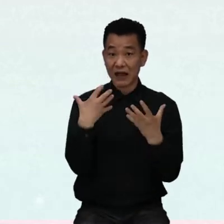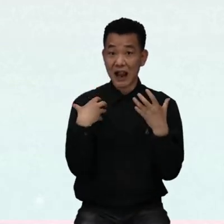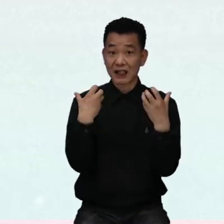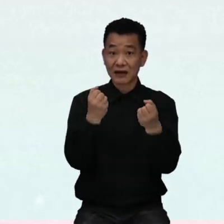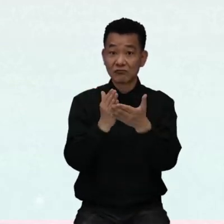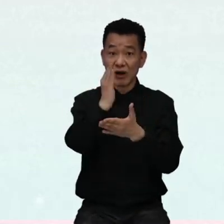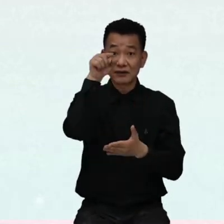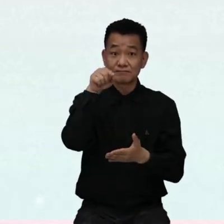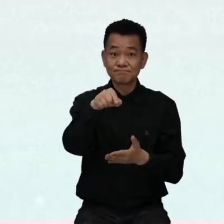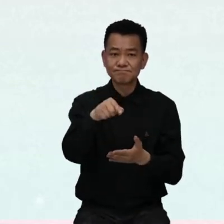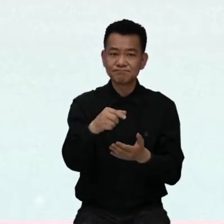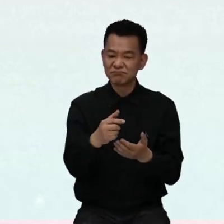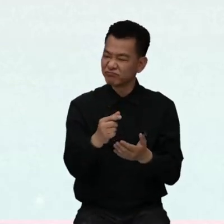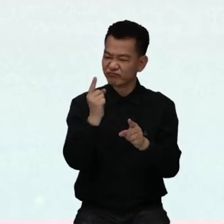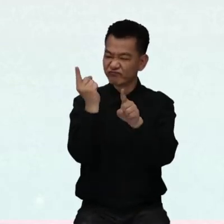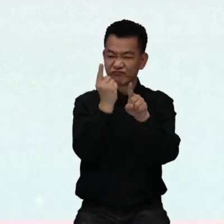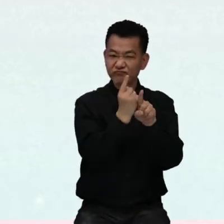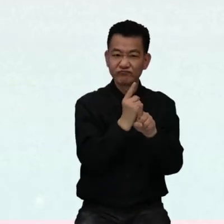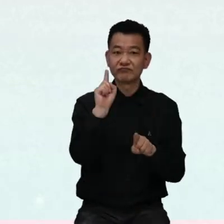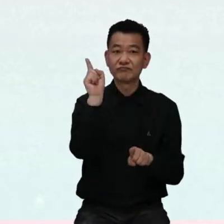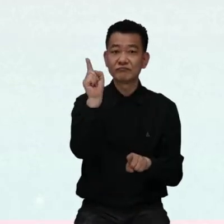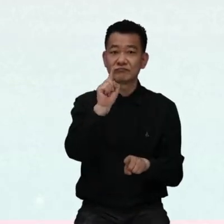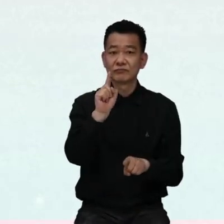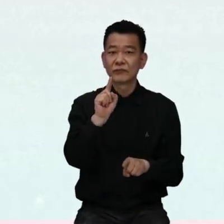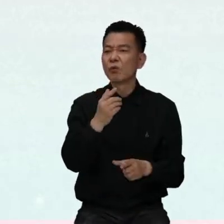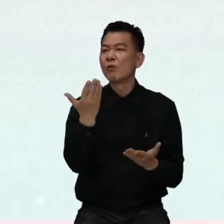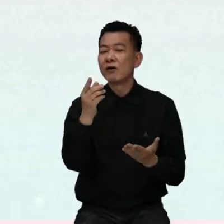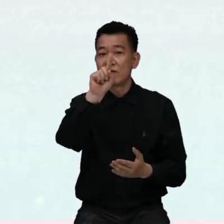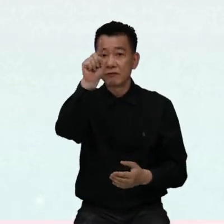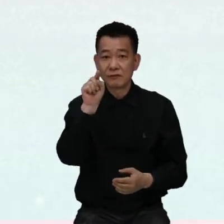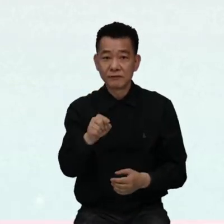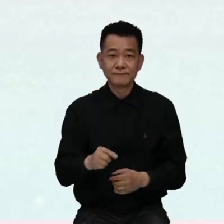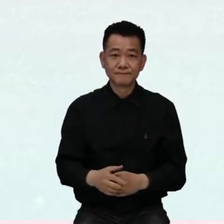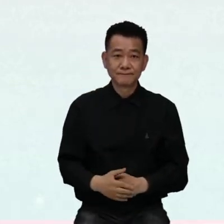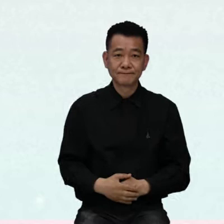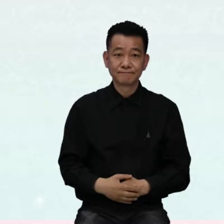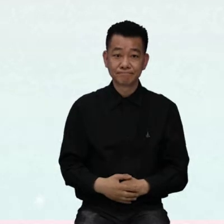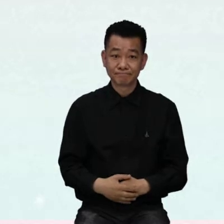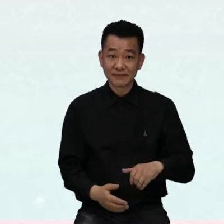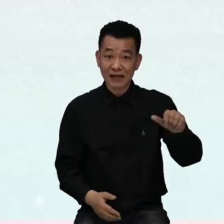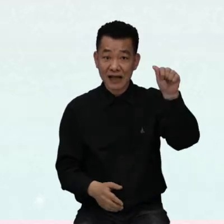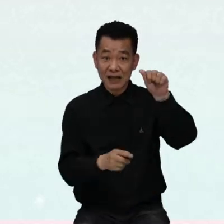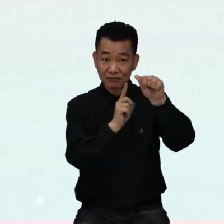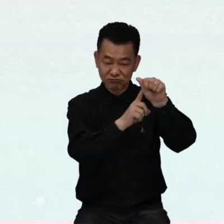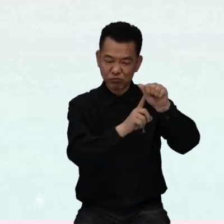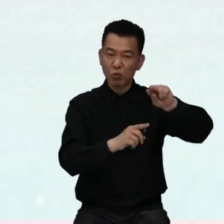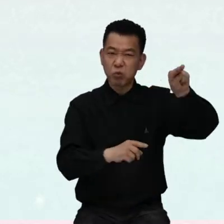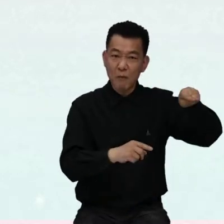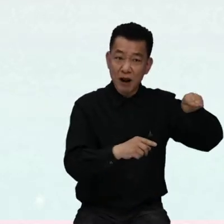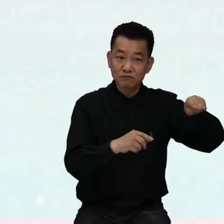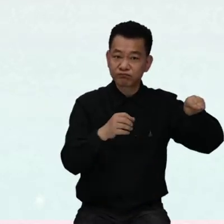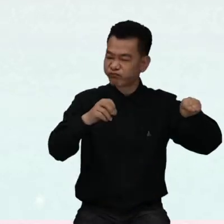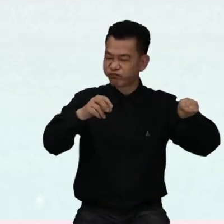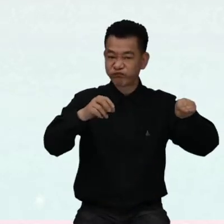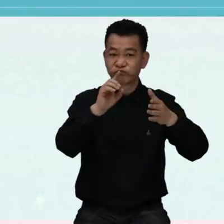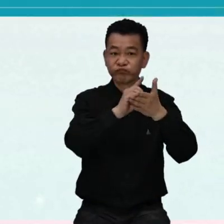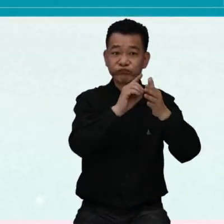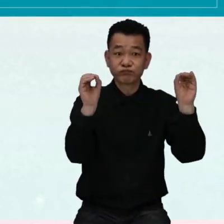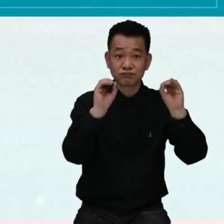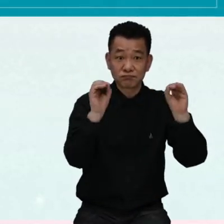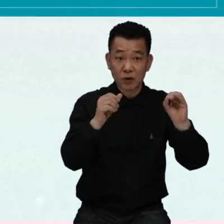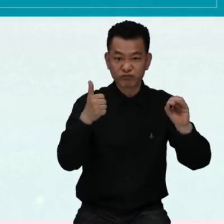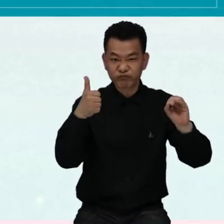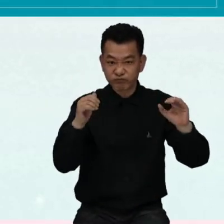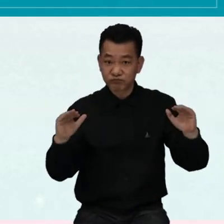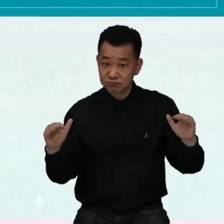Shall we solve a quiz? What is not a correct statement about the right to health of persons with disabilities?